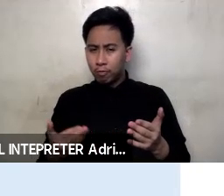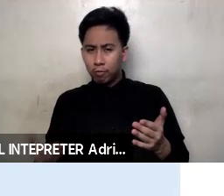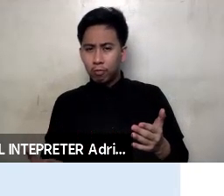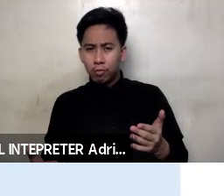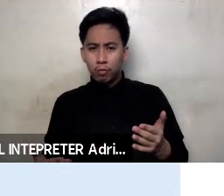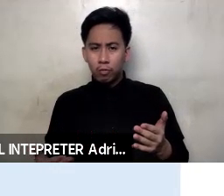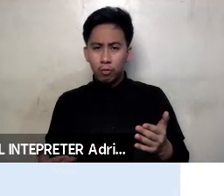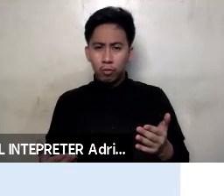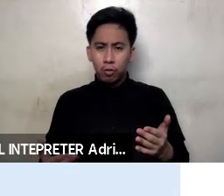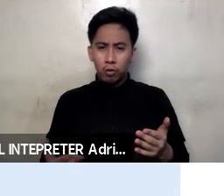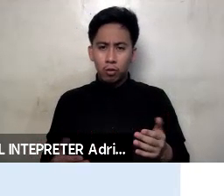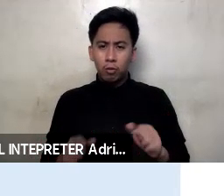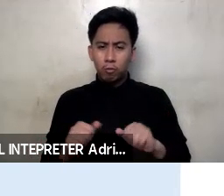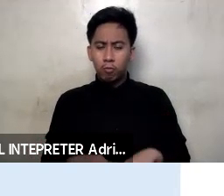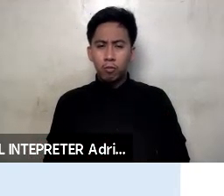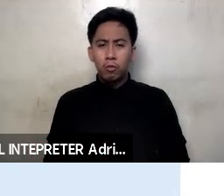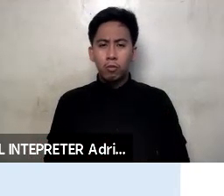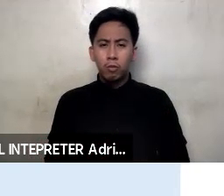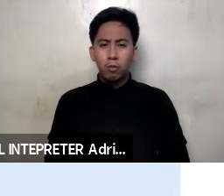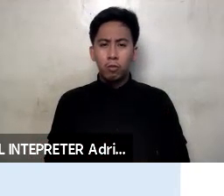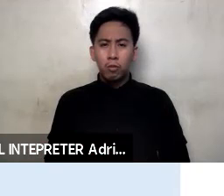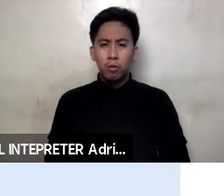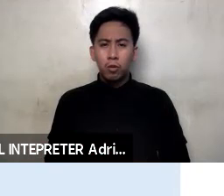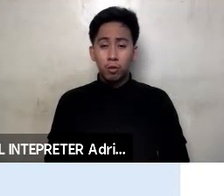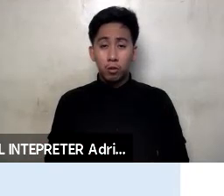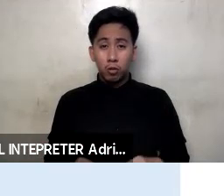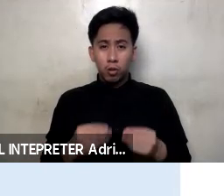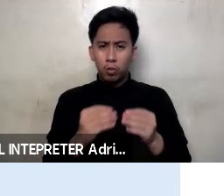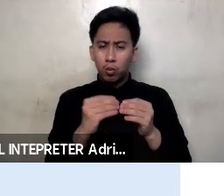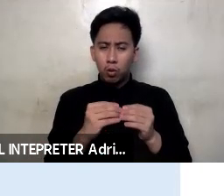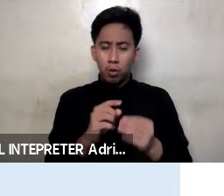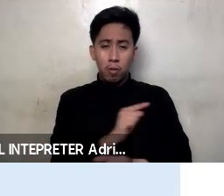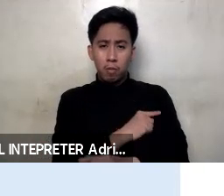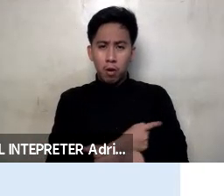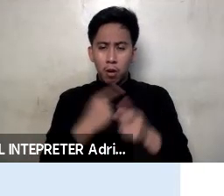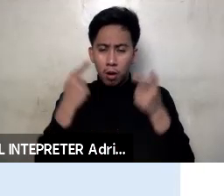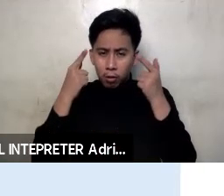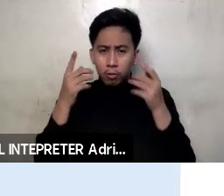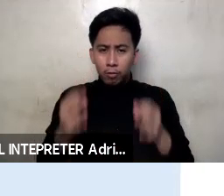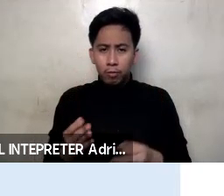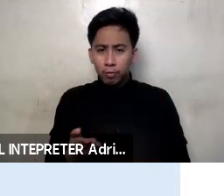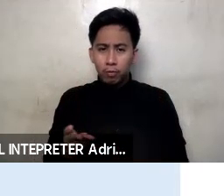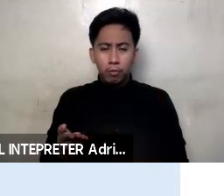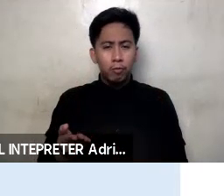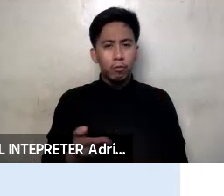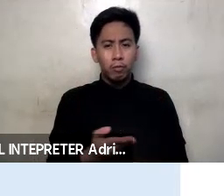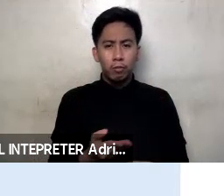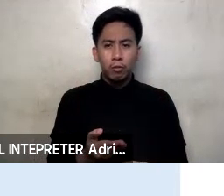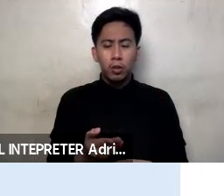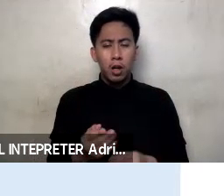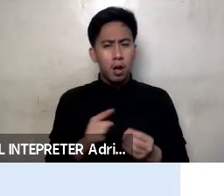assets, and consequently augmenting their power to make decisions on the allocation of